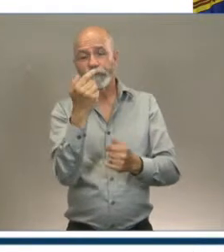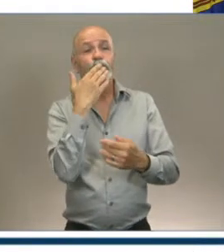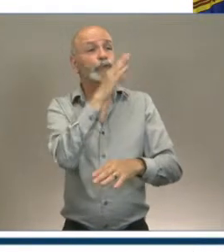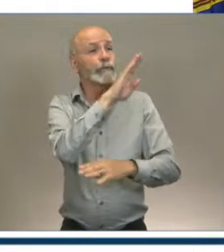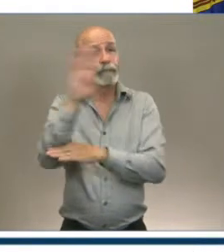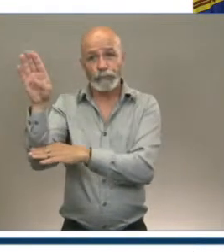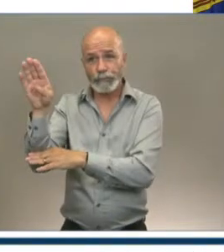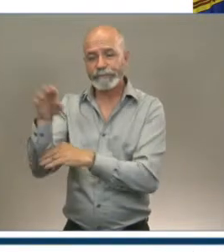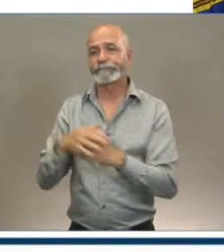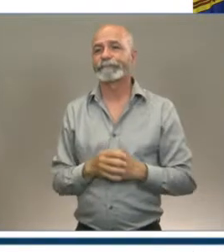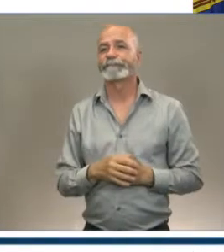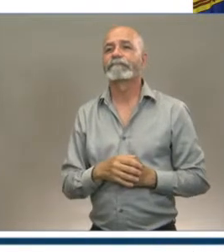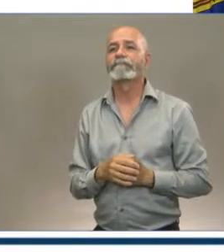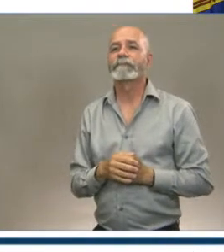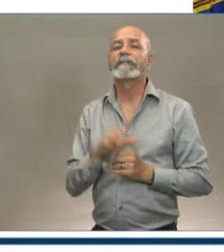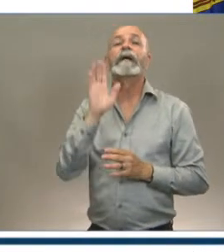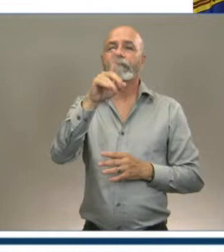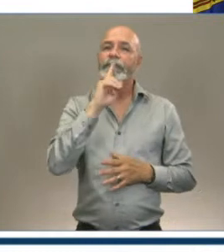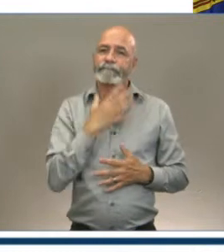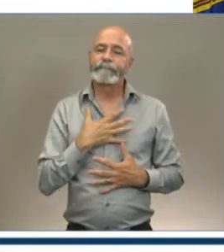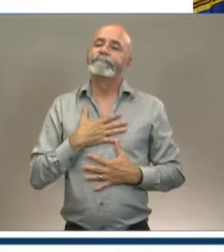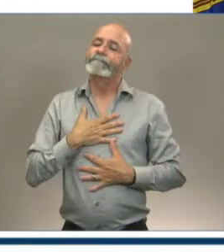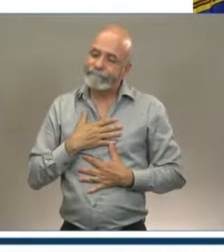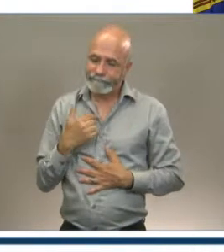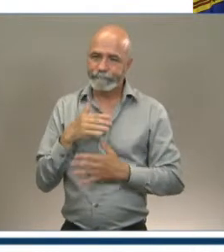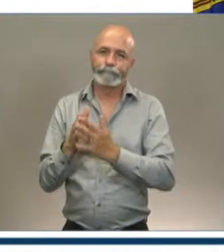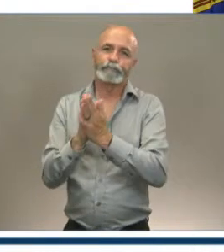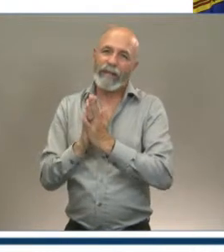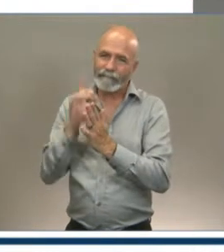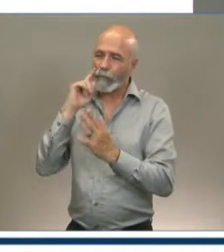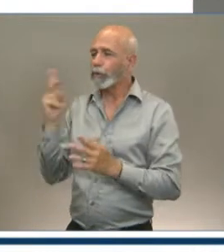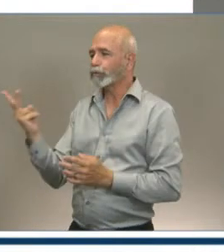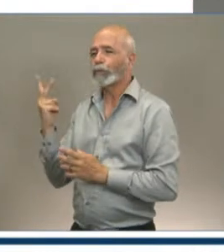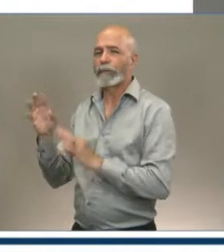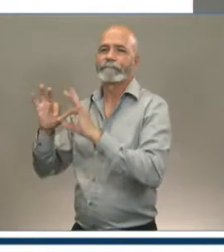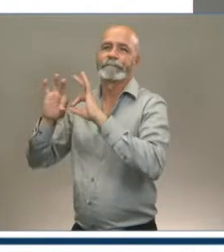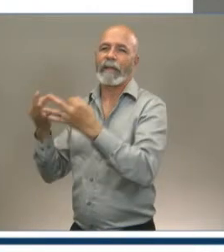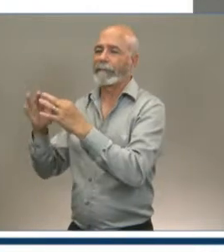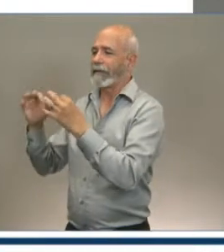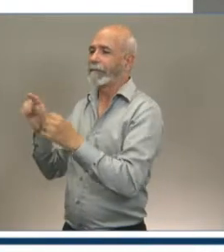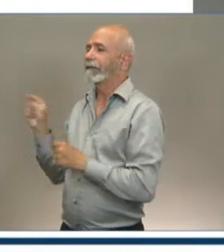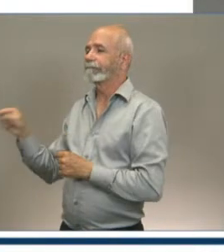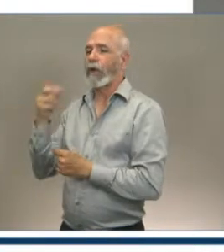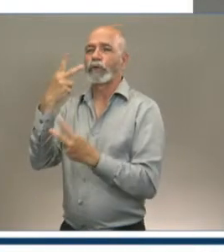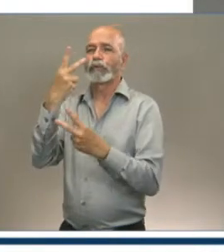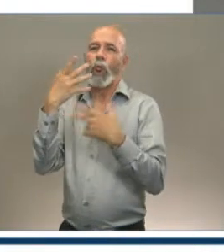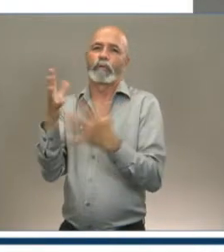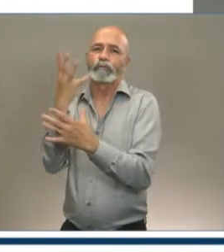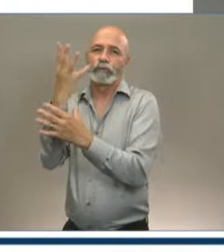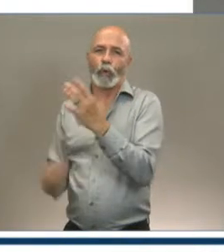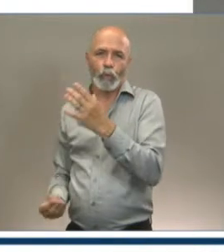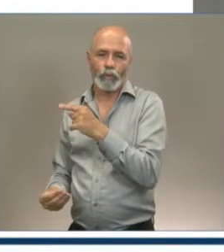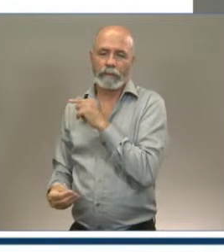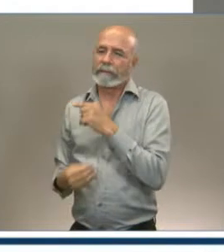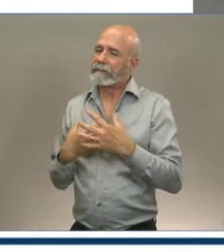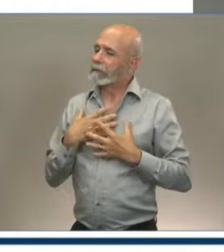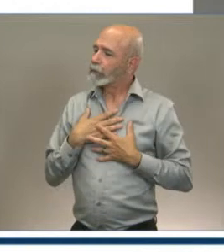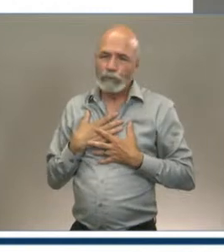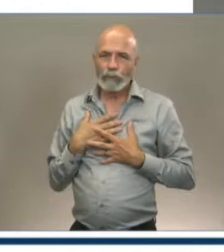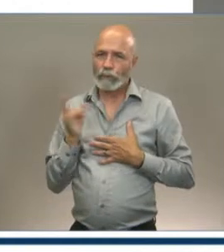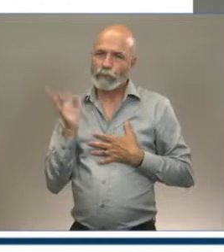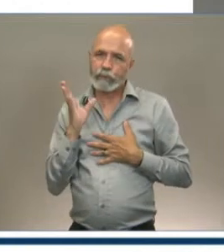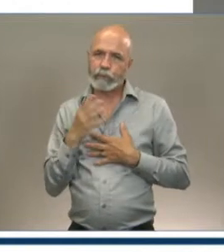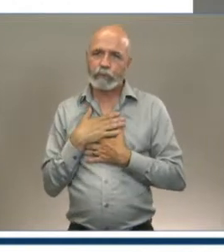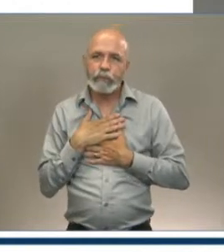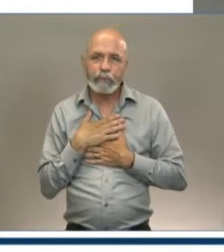I too offer my thoughts and prayers to the two families who have lost loved ones. If we needed